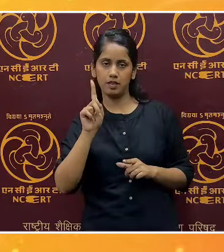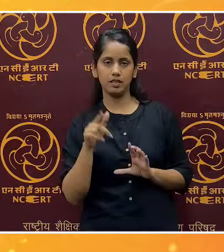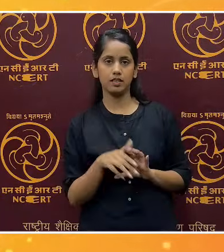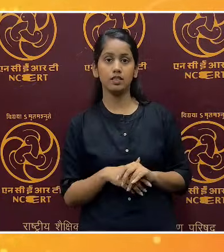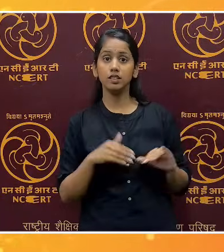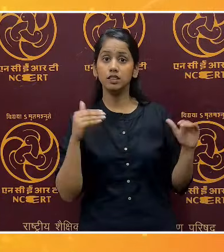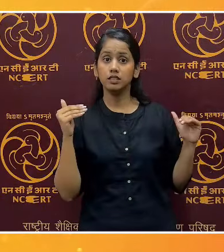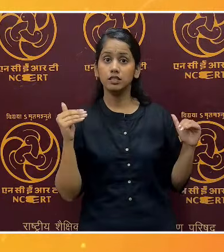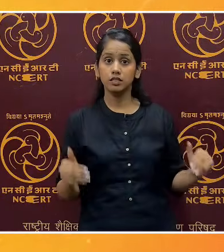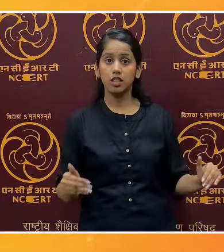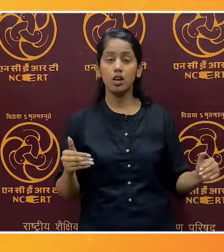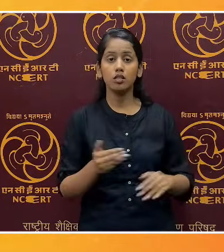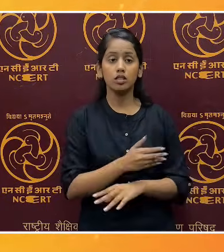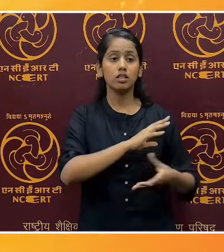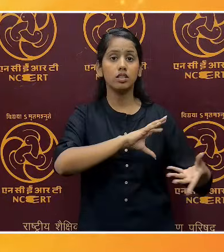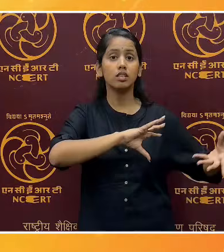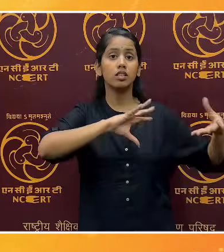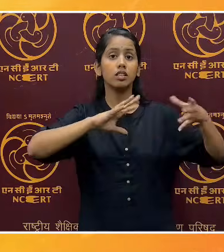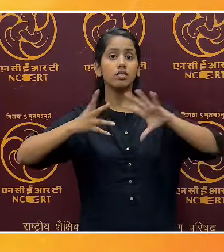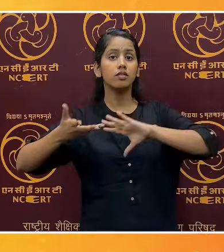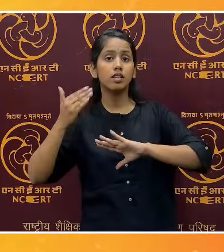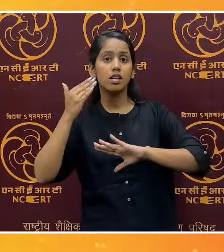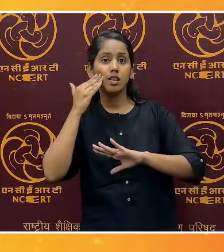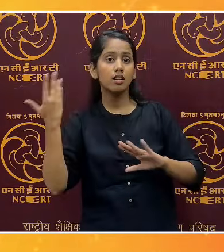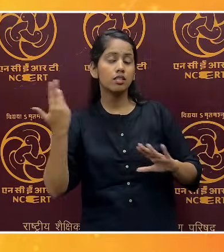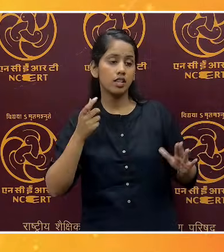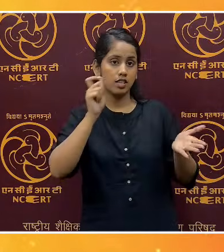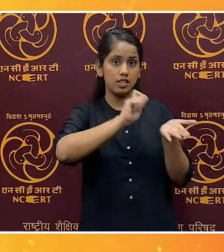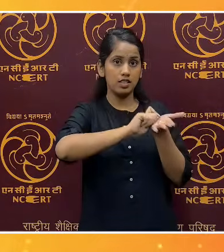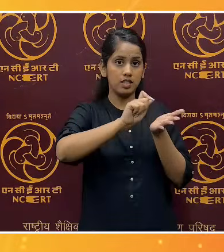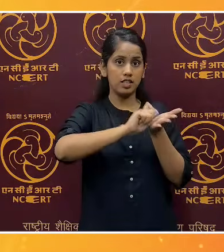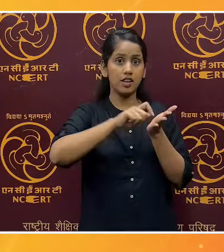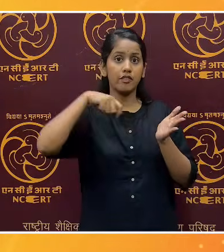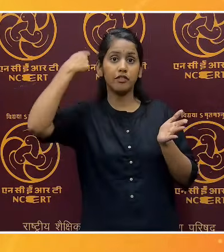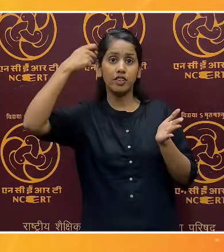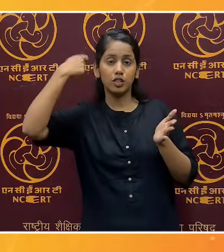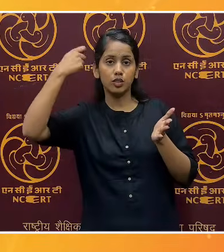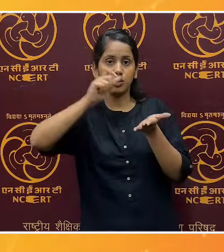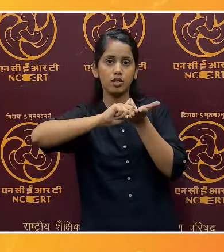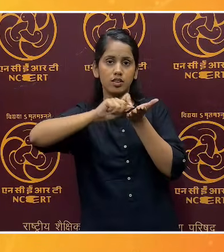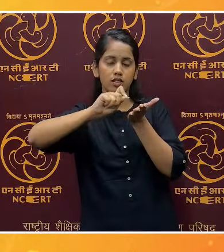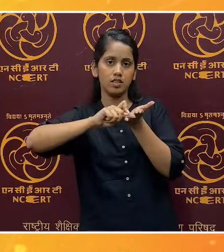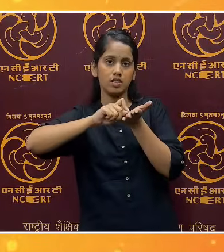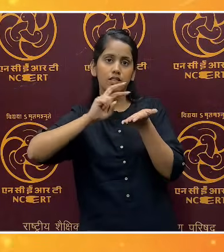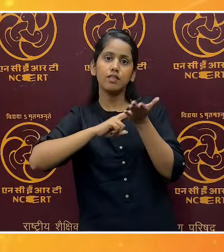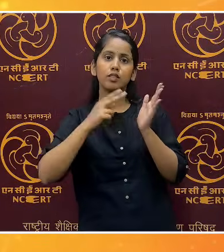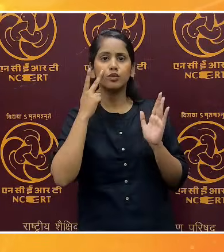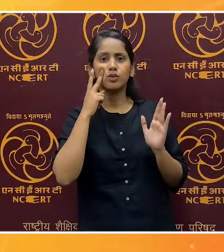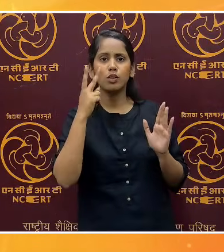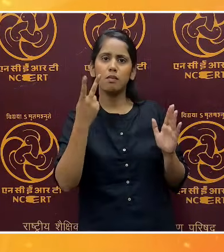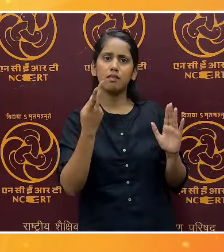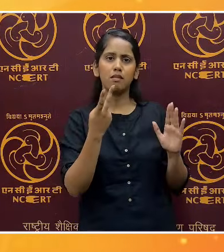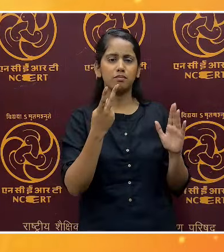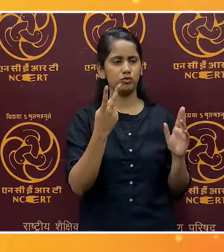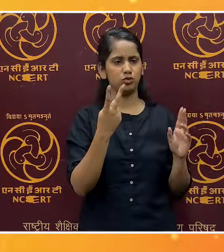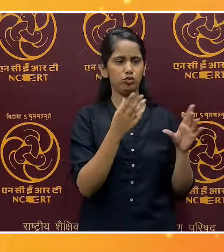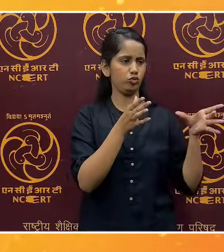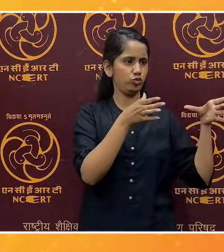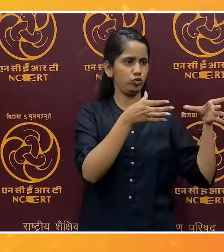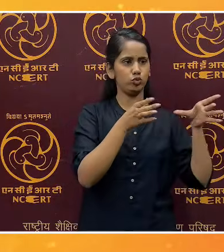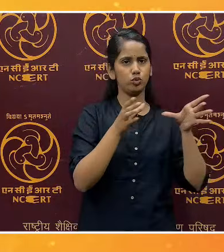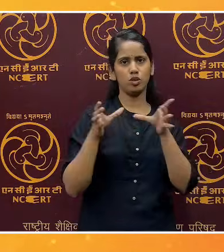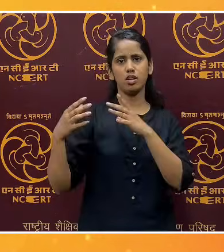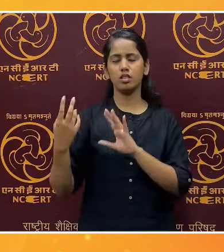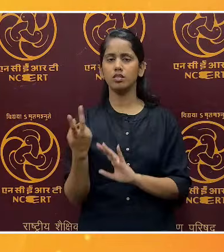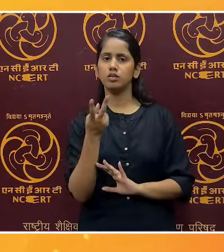Now we have converted this chapter into a script, into a video script. As you can see, this is a 2-column you know,